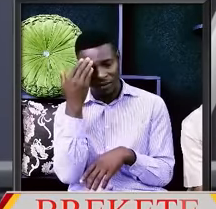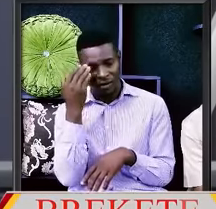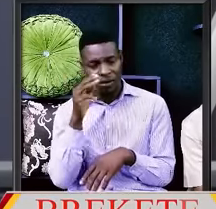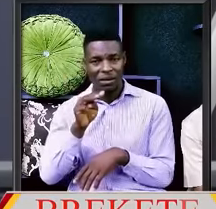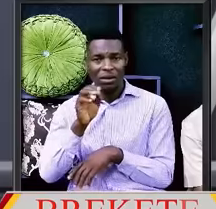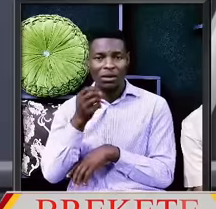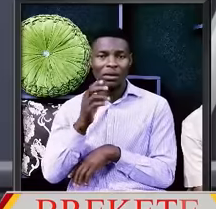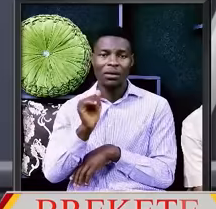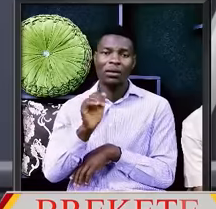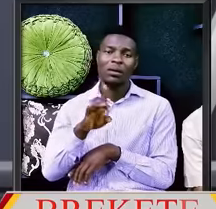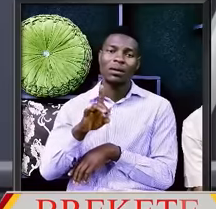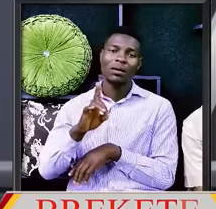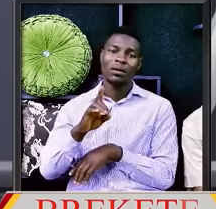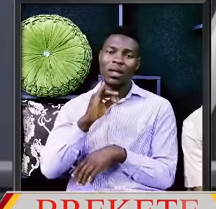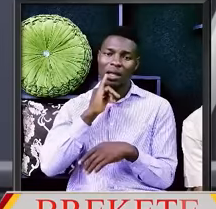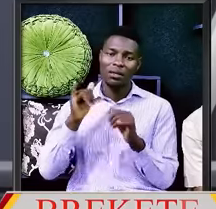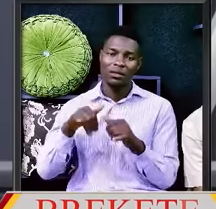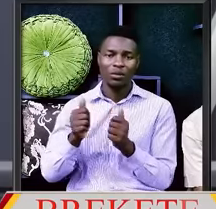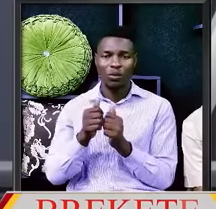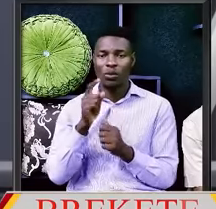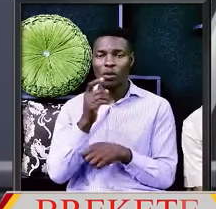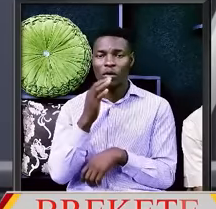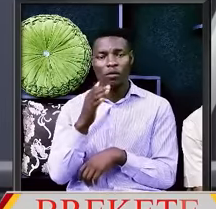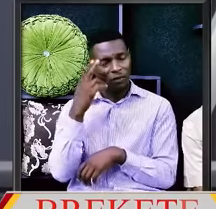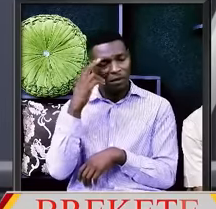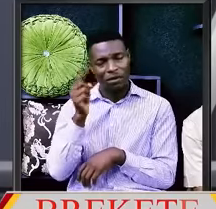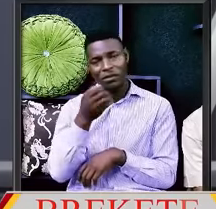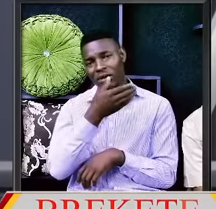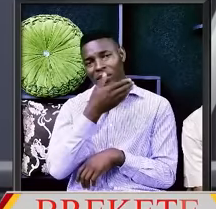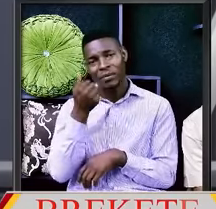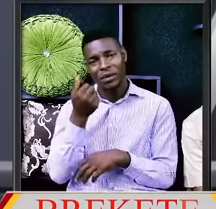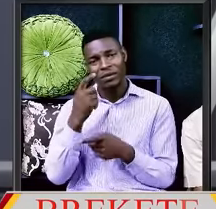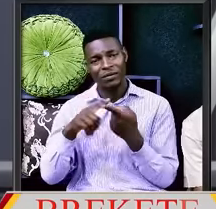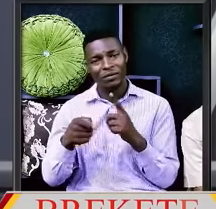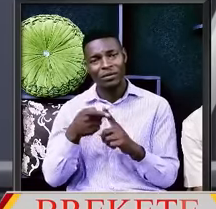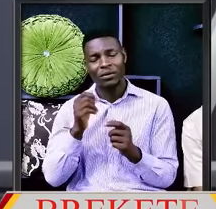was staying with one of his best friends before, which is Bella Smuda.